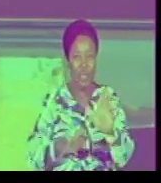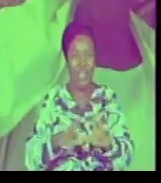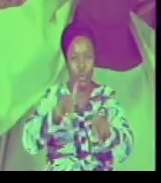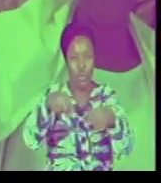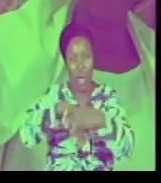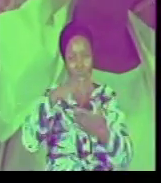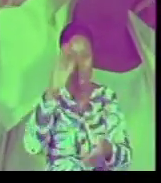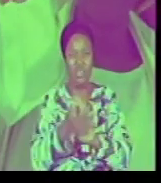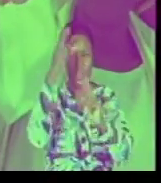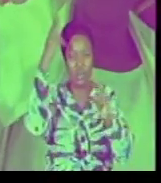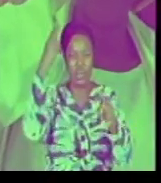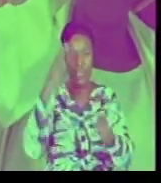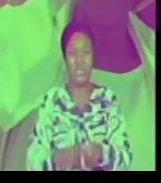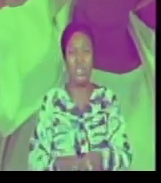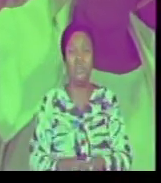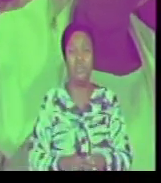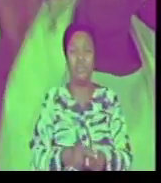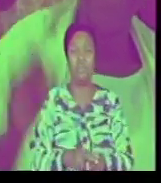Jesus' name.